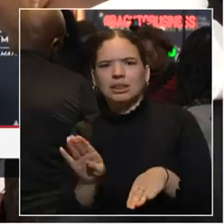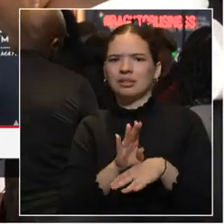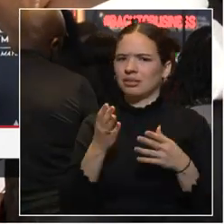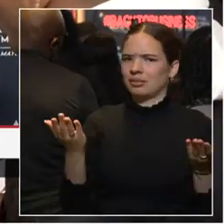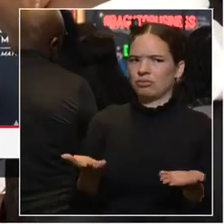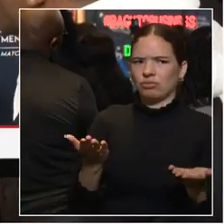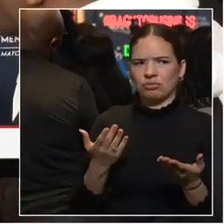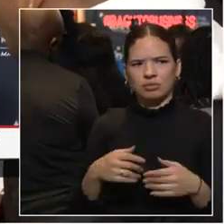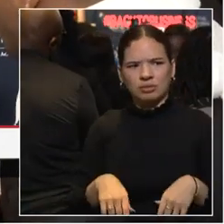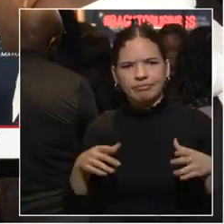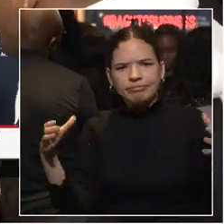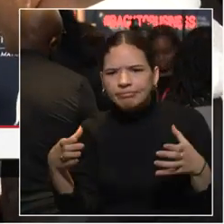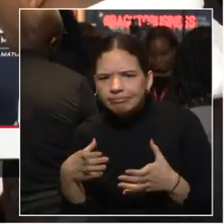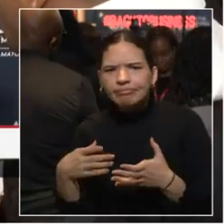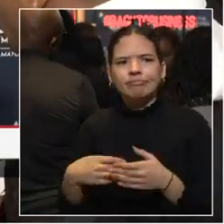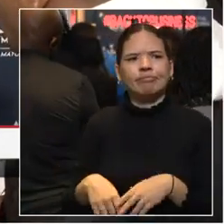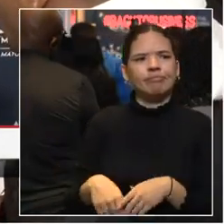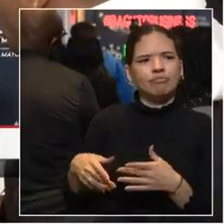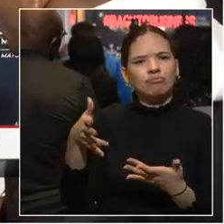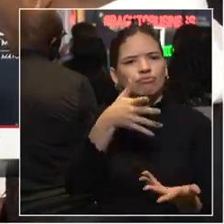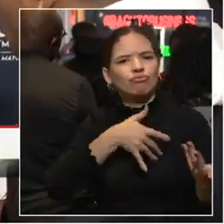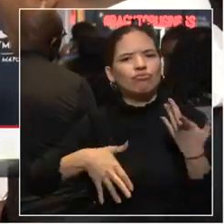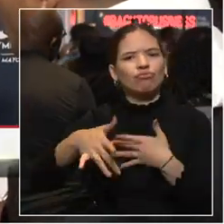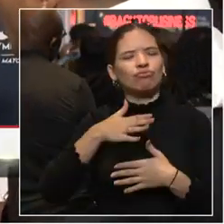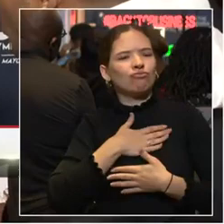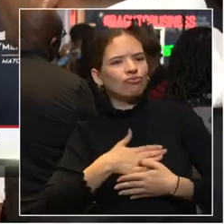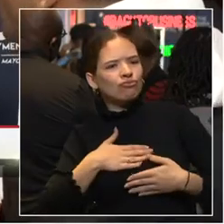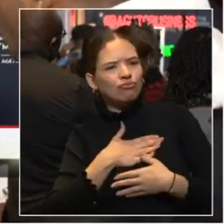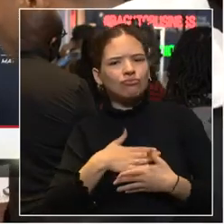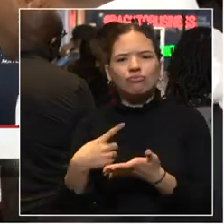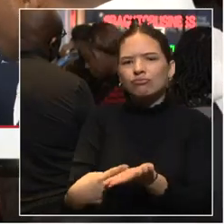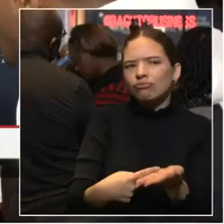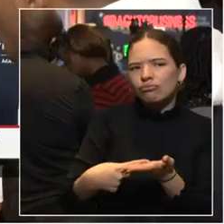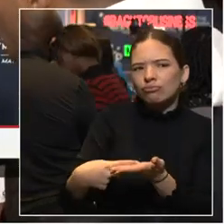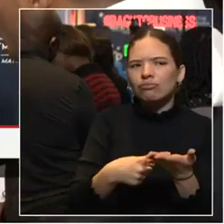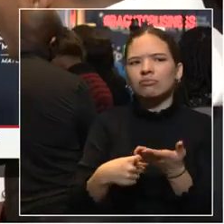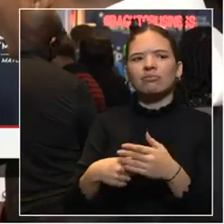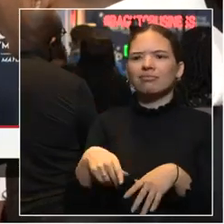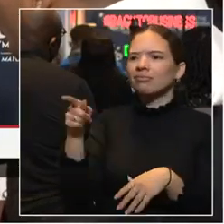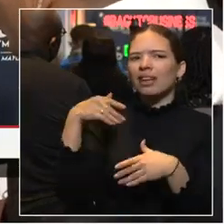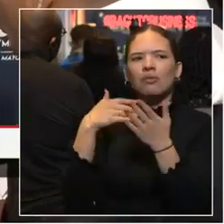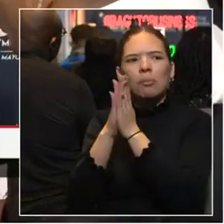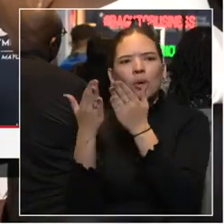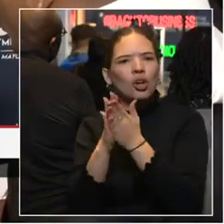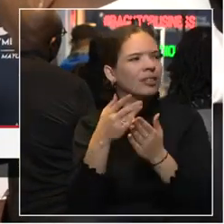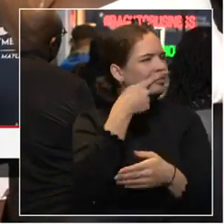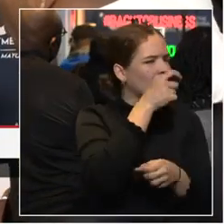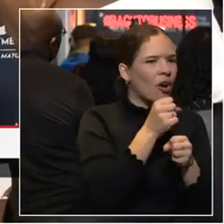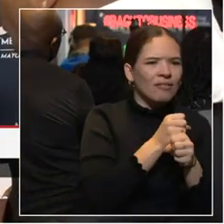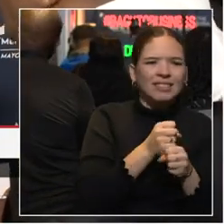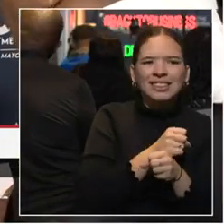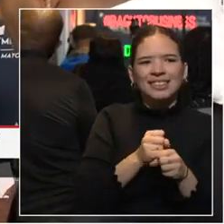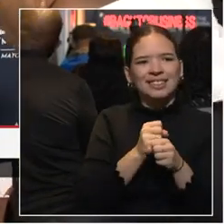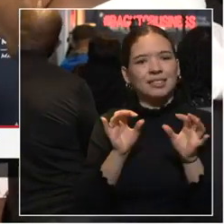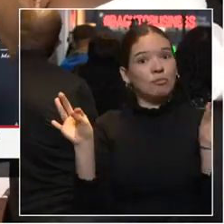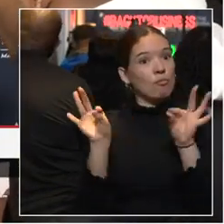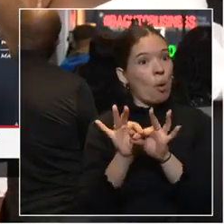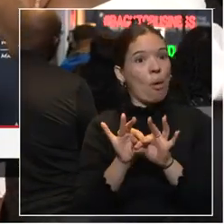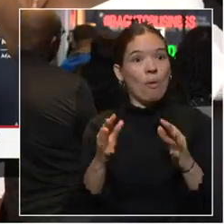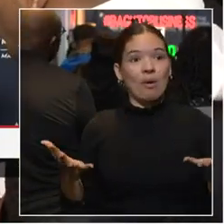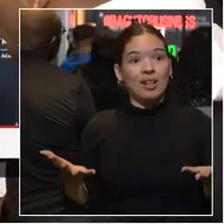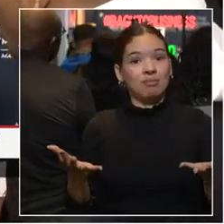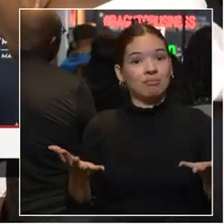come together and have books, have coffee, but most importantly, have community. So